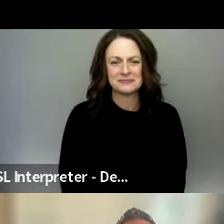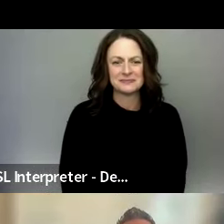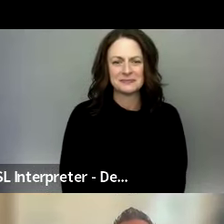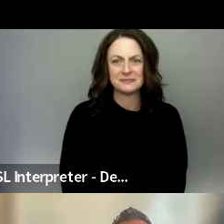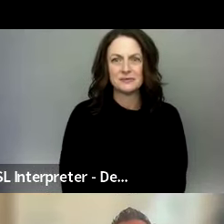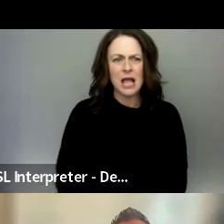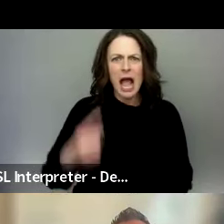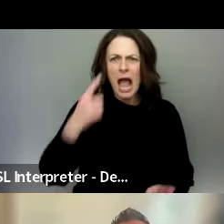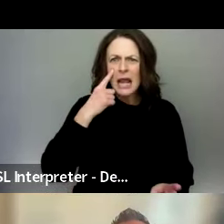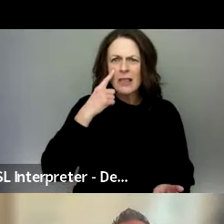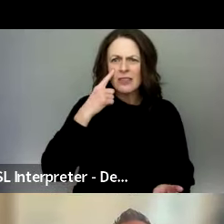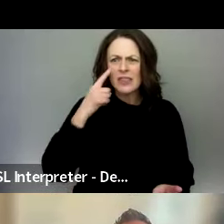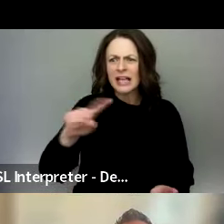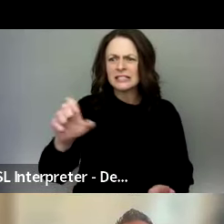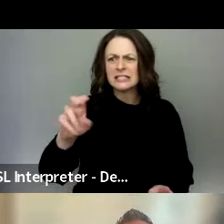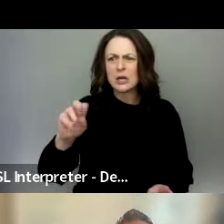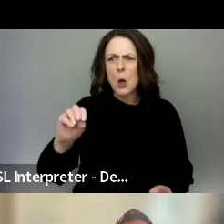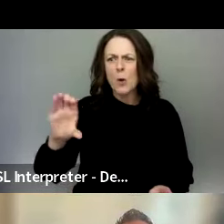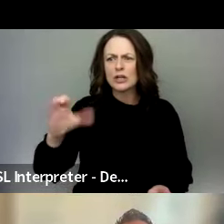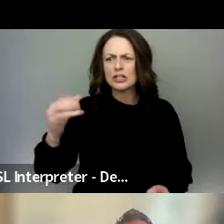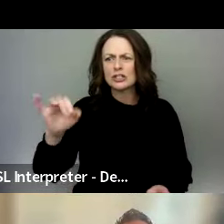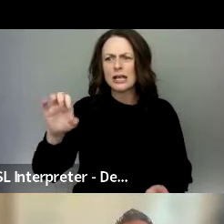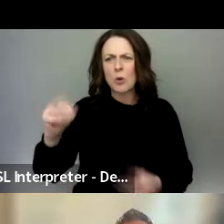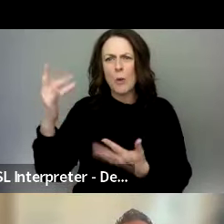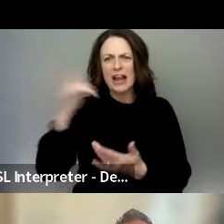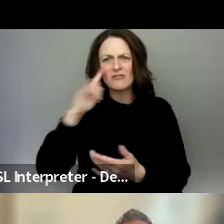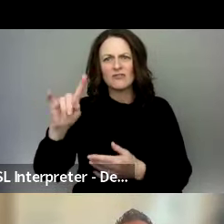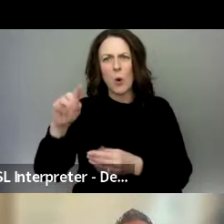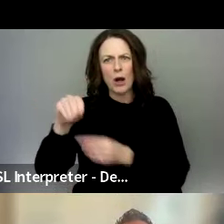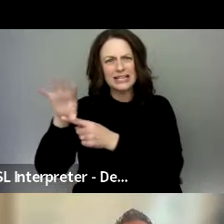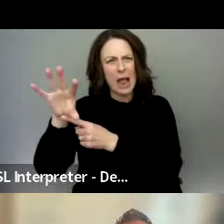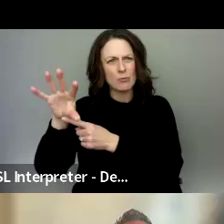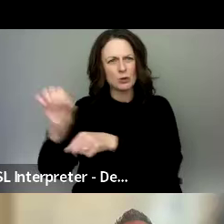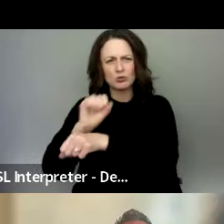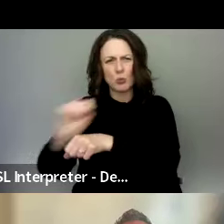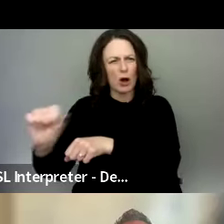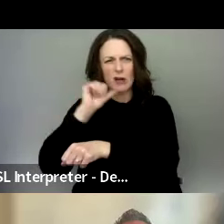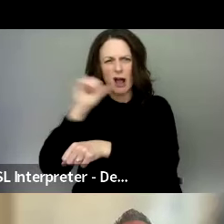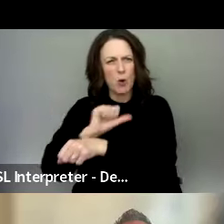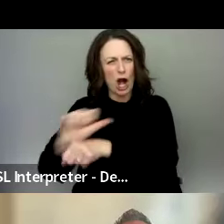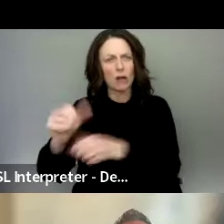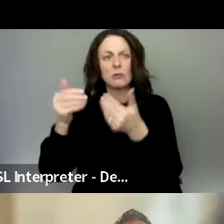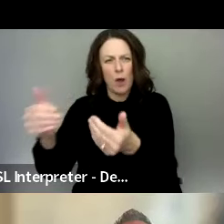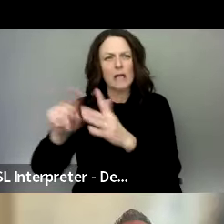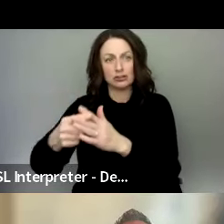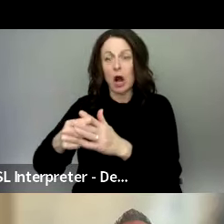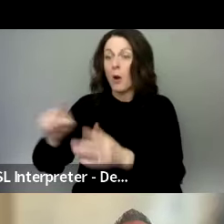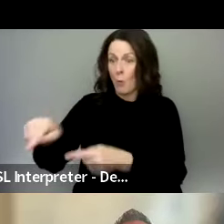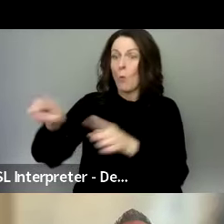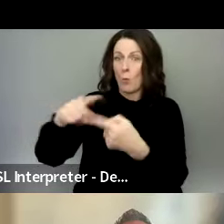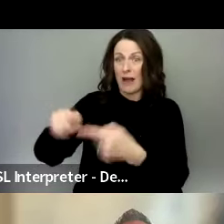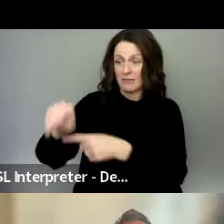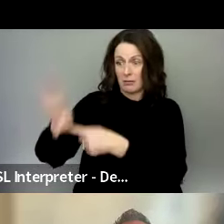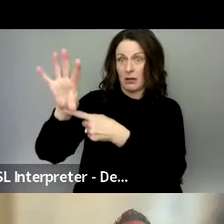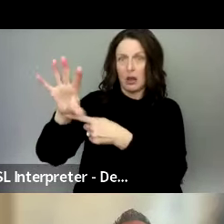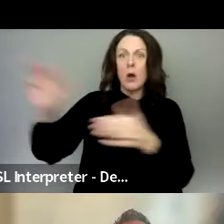Yeah, and I think Zeno Jiang is waiting for the camera to be enabled so we can get started. And whenever that is working, we